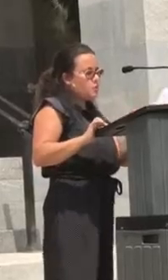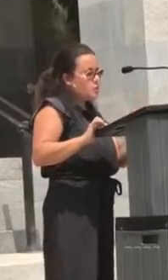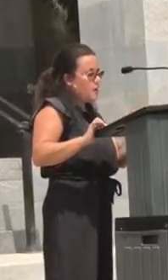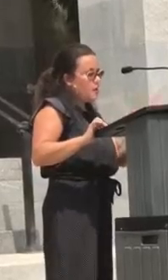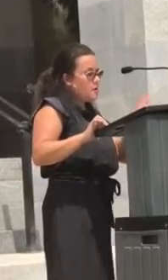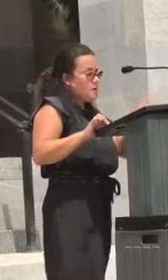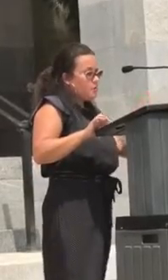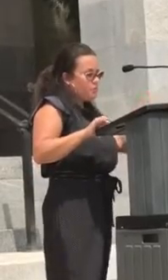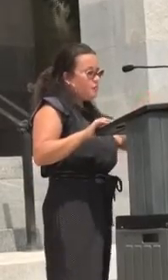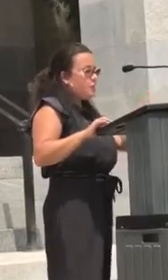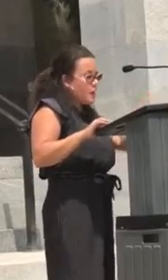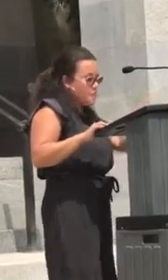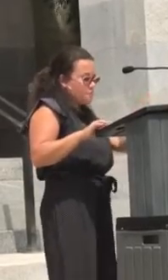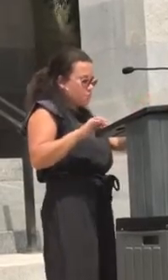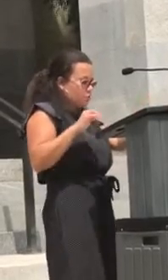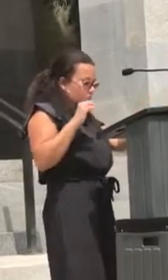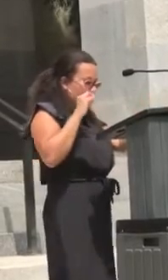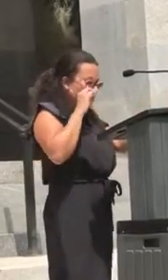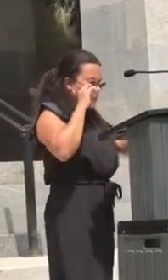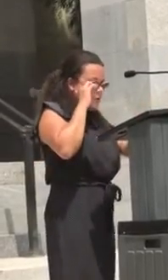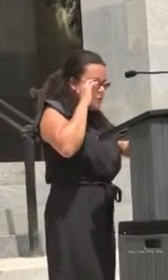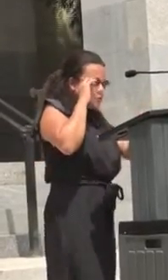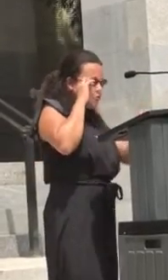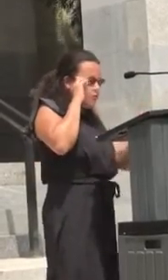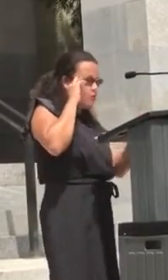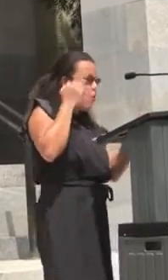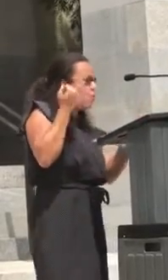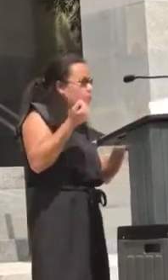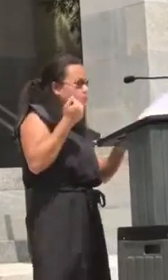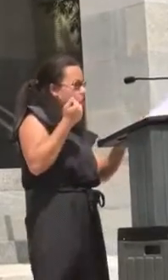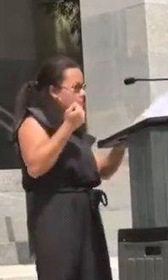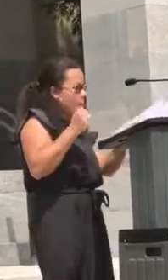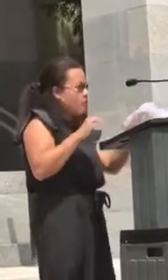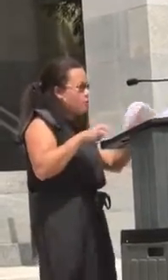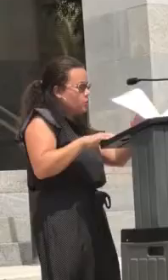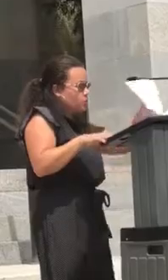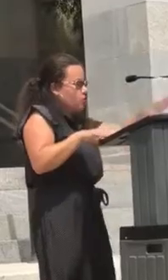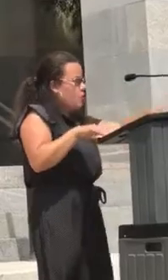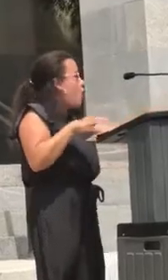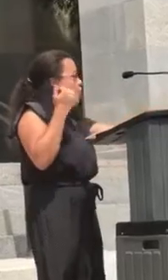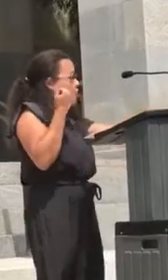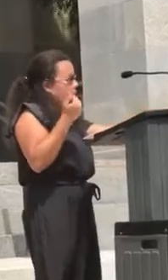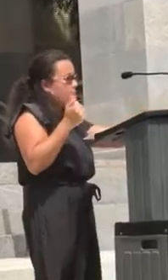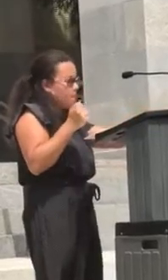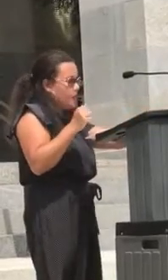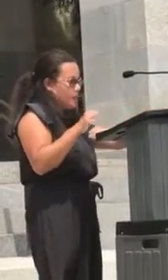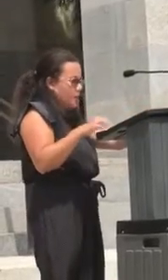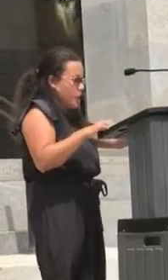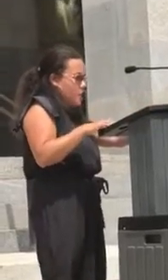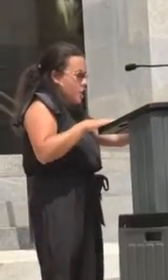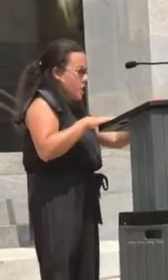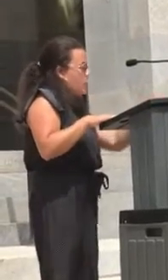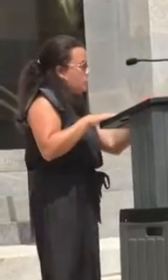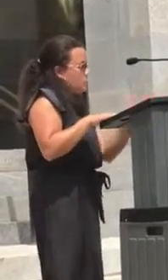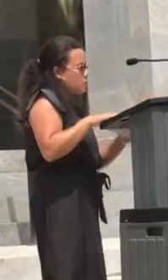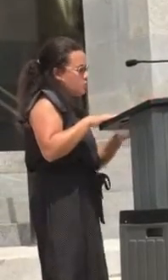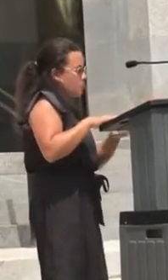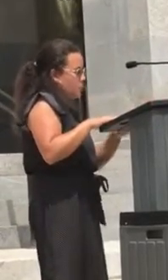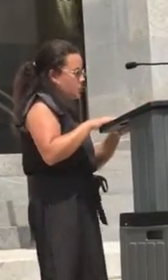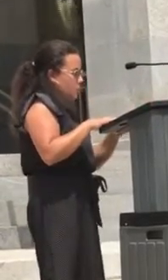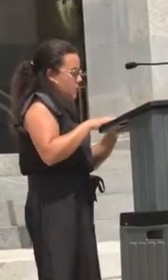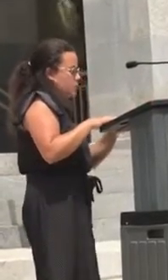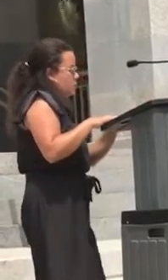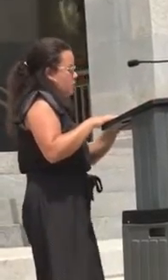to prevent bullying through Own My Power or OMP and